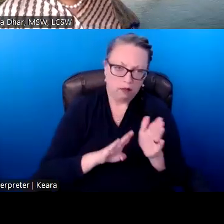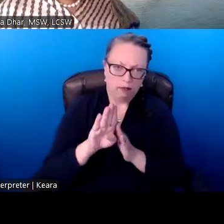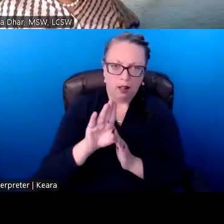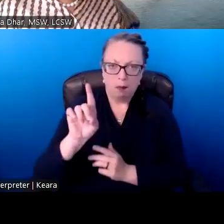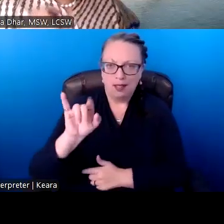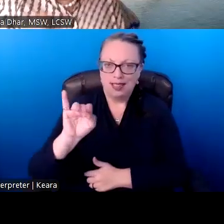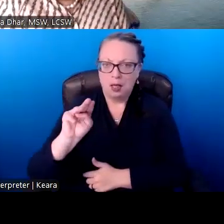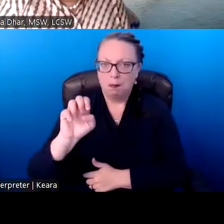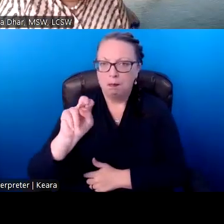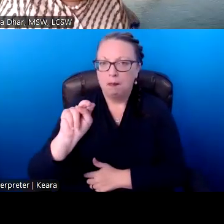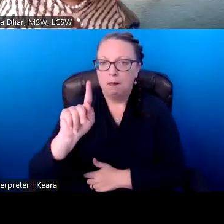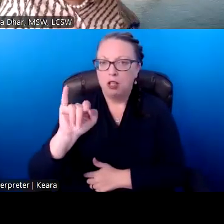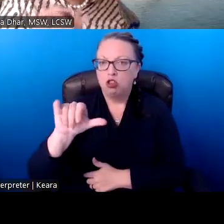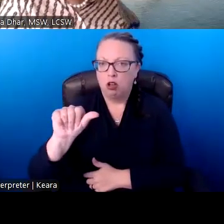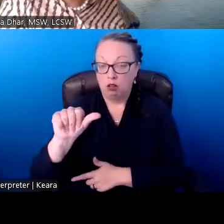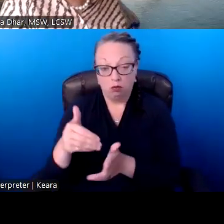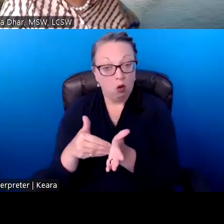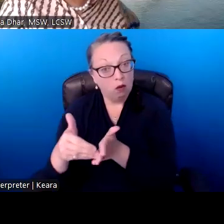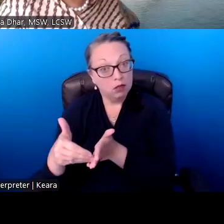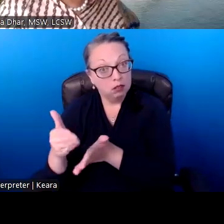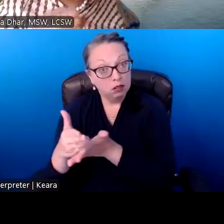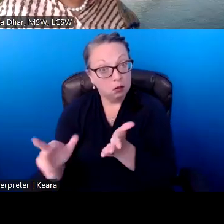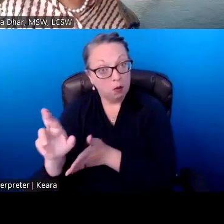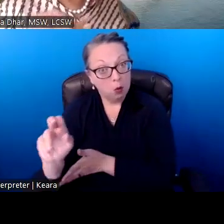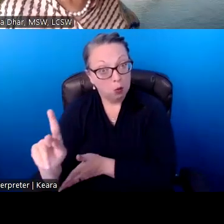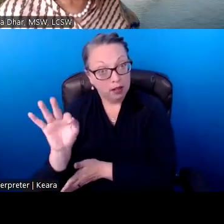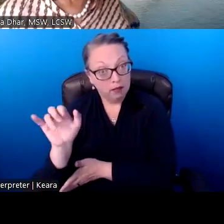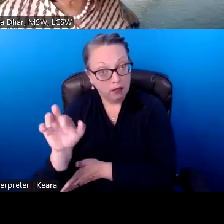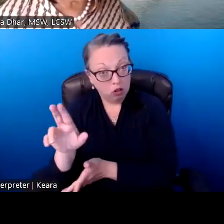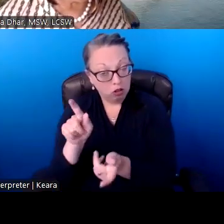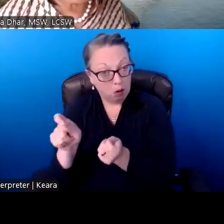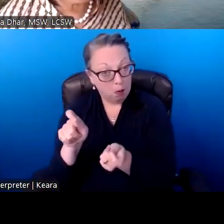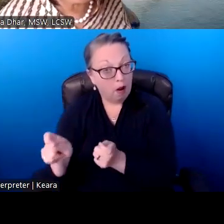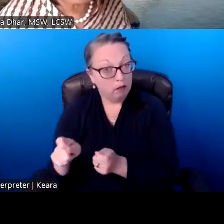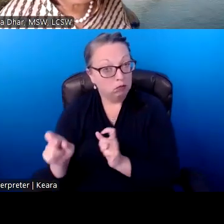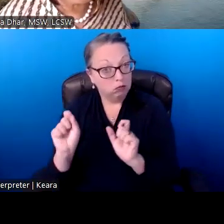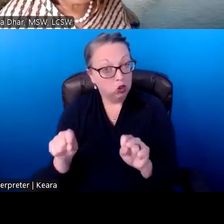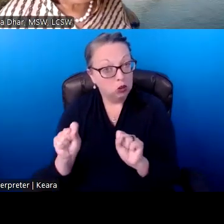dementia. Very often, some of the risk factors are modifiable behaviors.